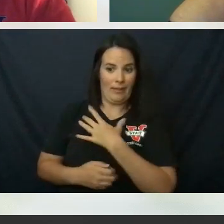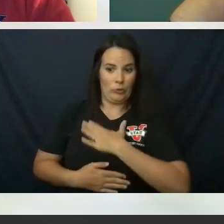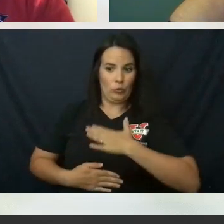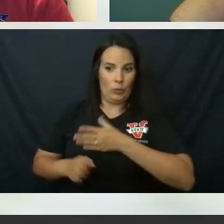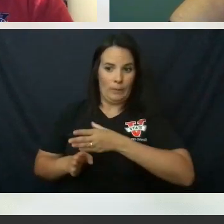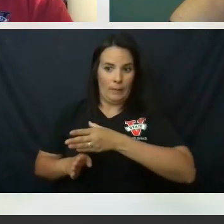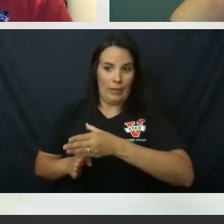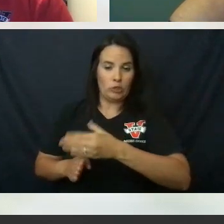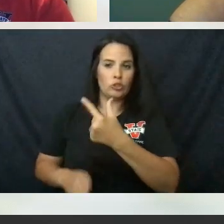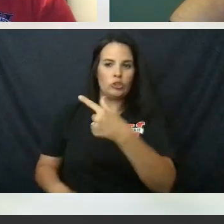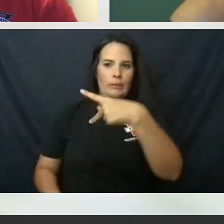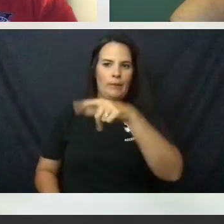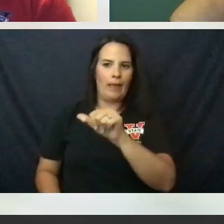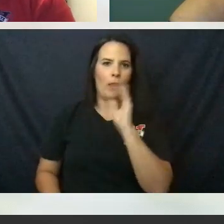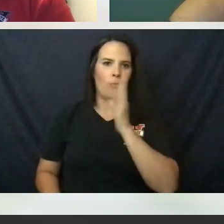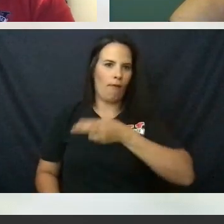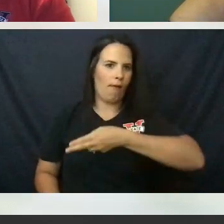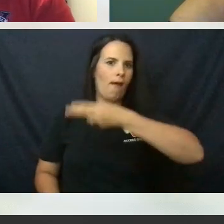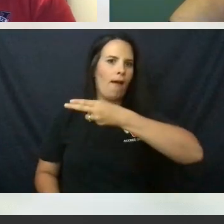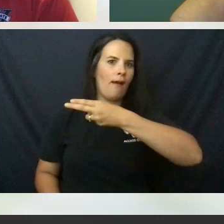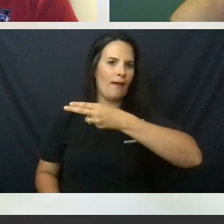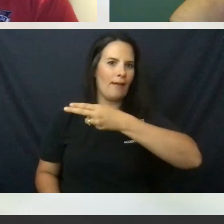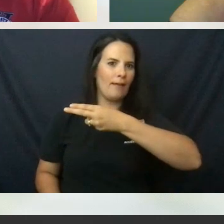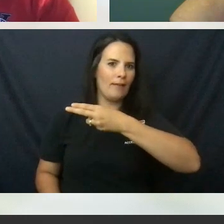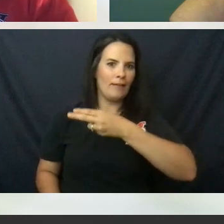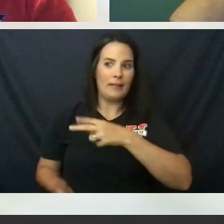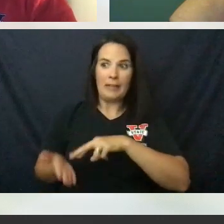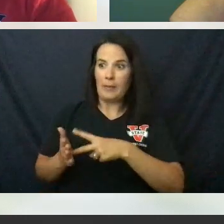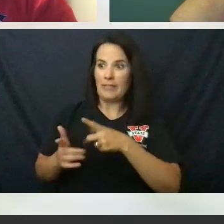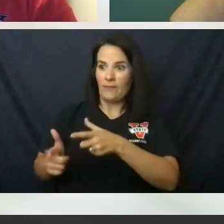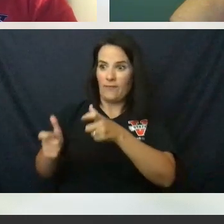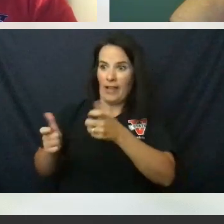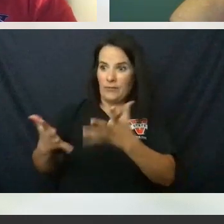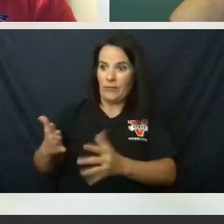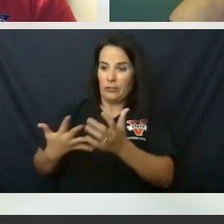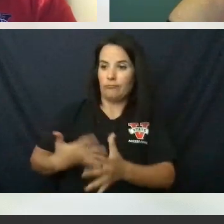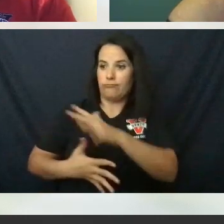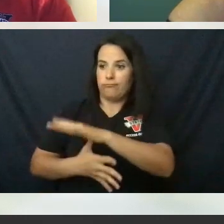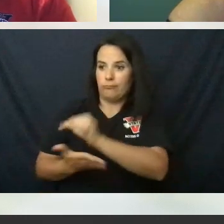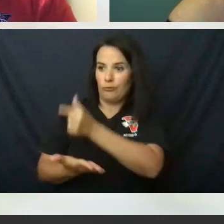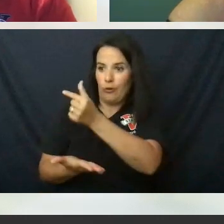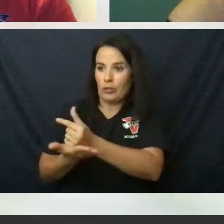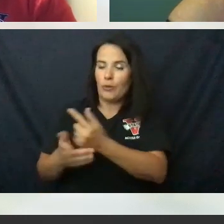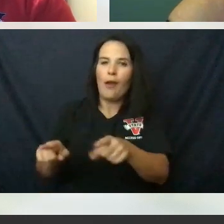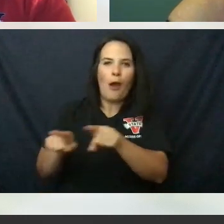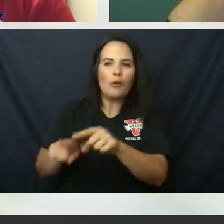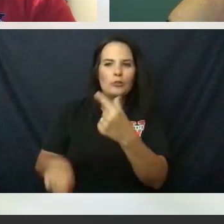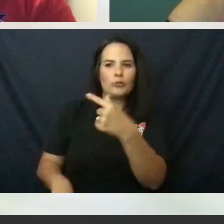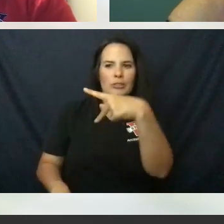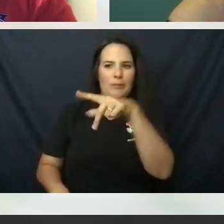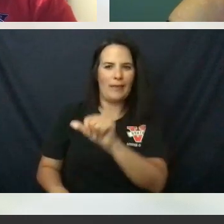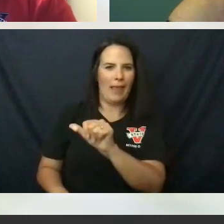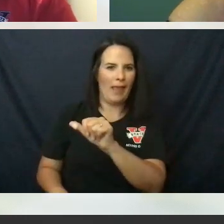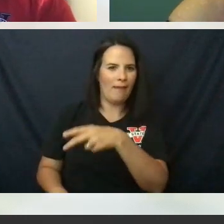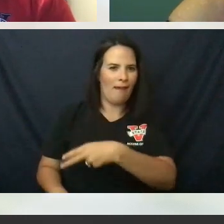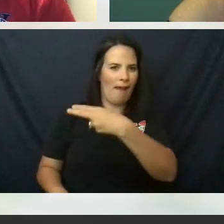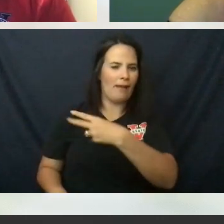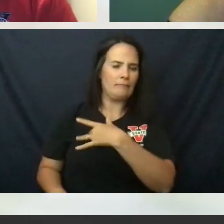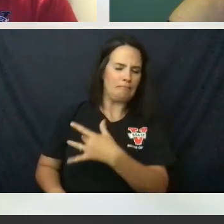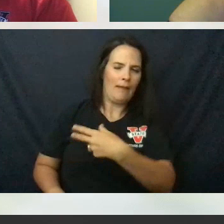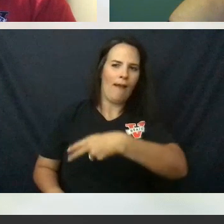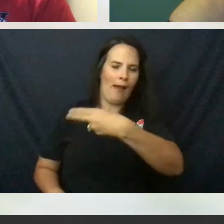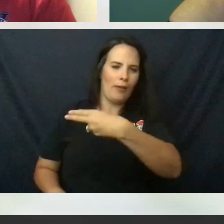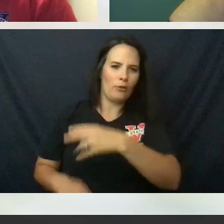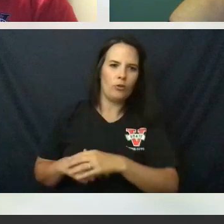higher GPA. So not only are they done a little bit more quickly, but they also tend to be at a higher GPA point once they're done. Just